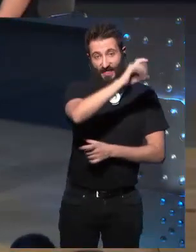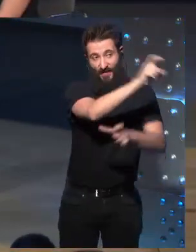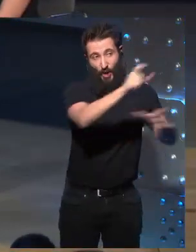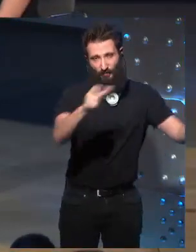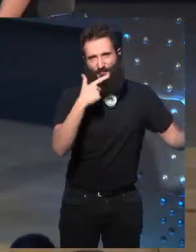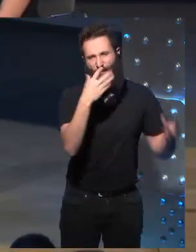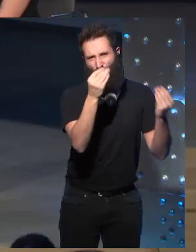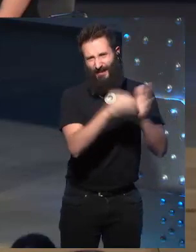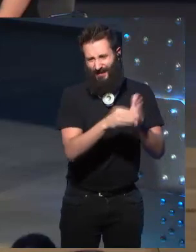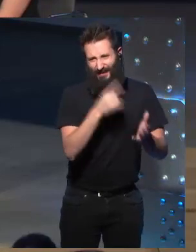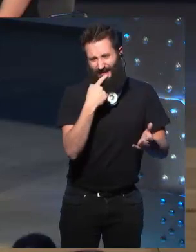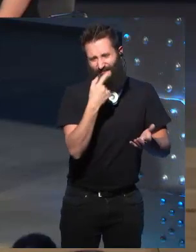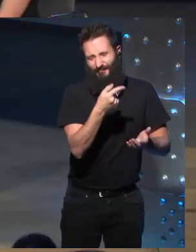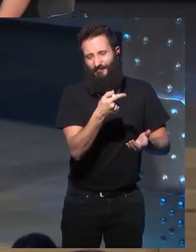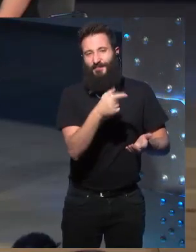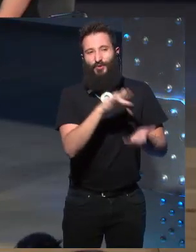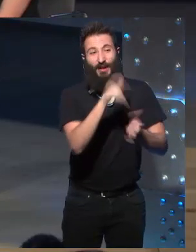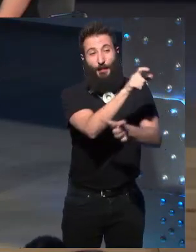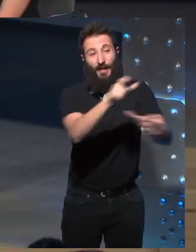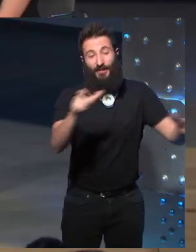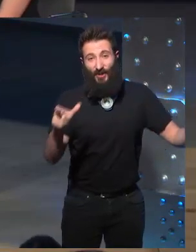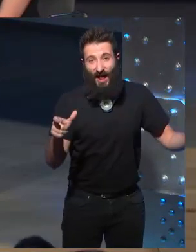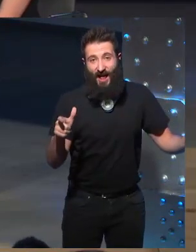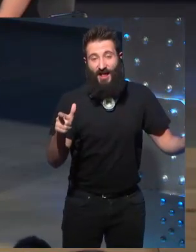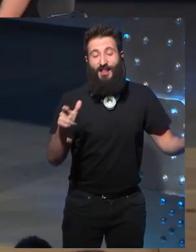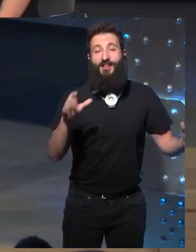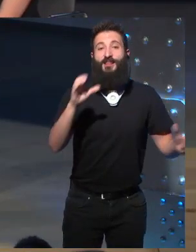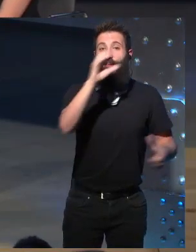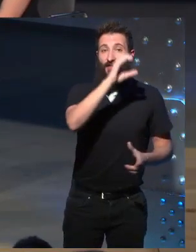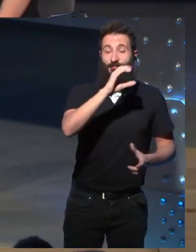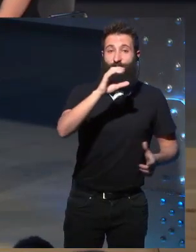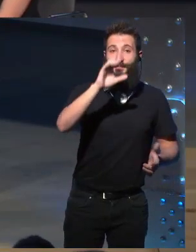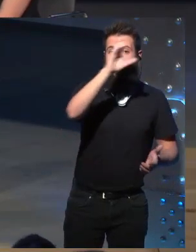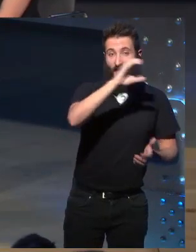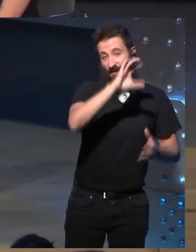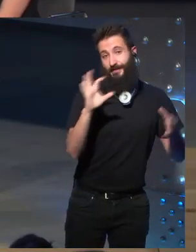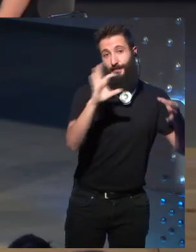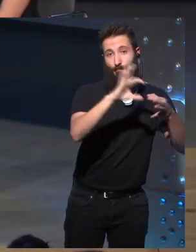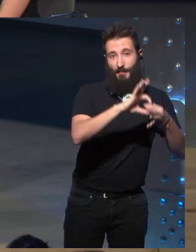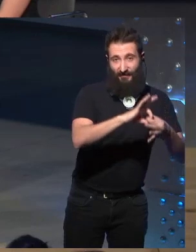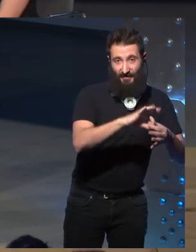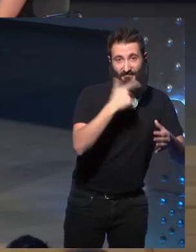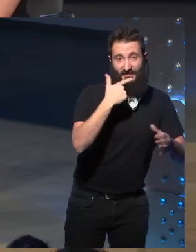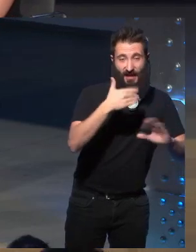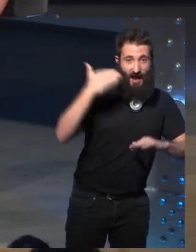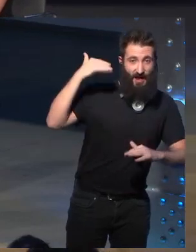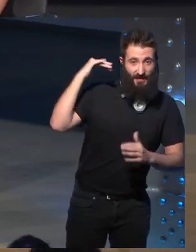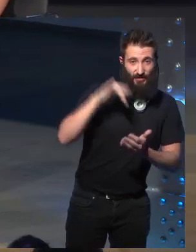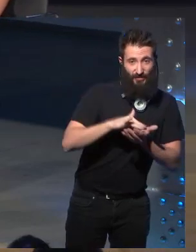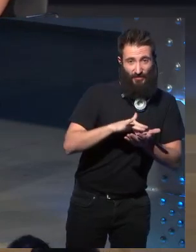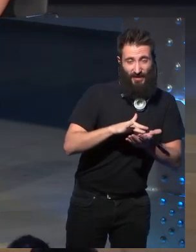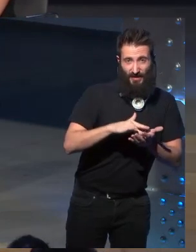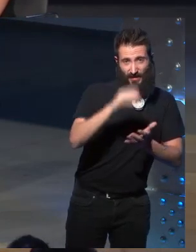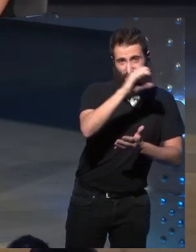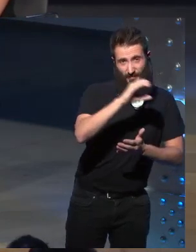most people relate to science as they related to it when they were kids at school. But that's not the same at all. We don't